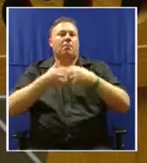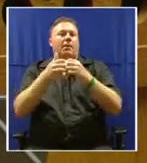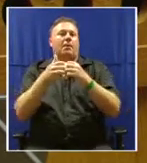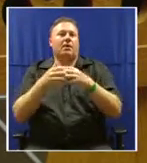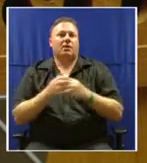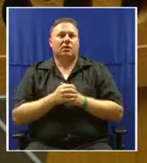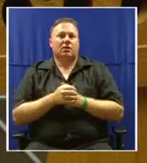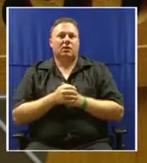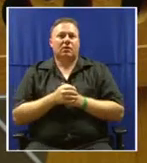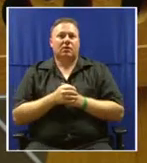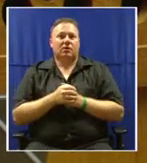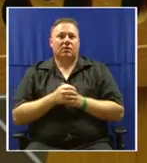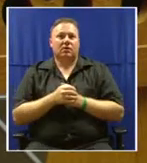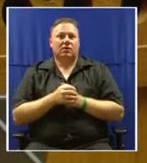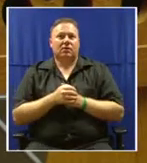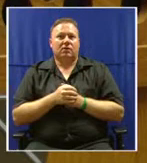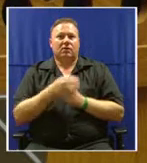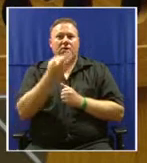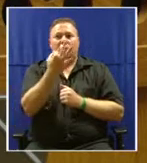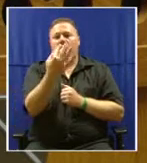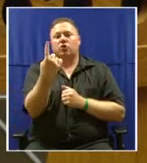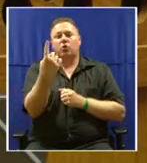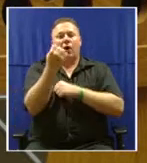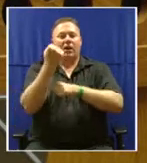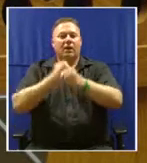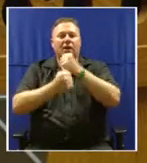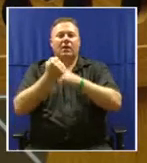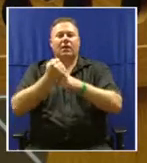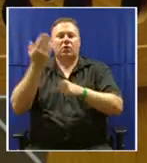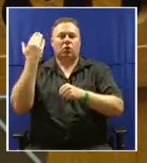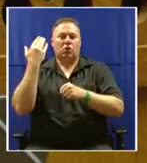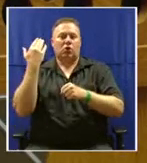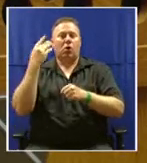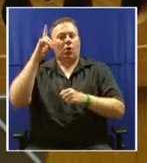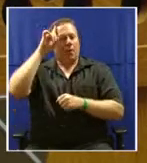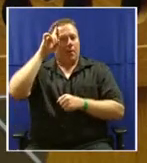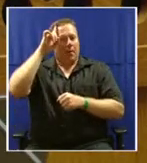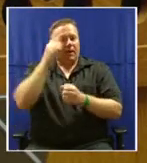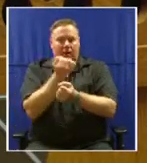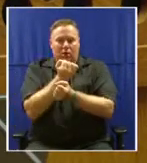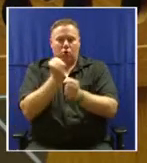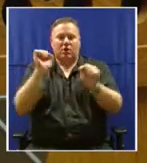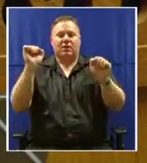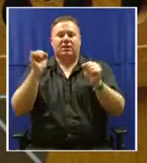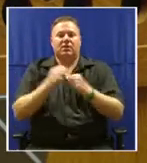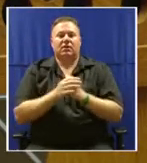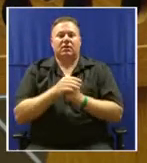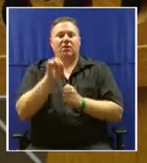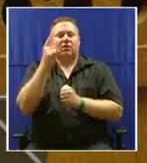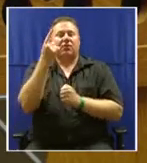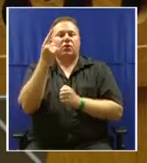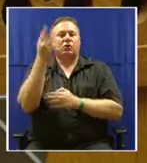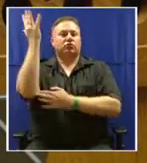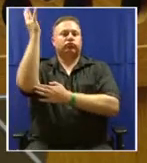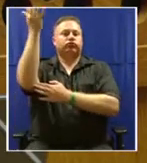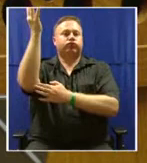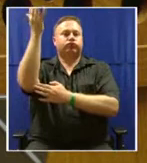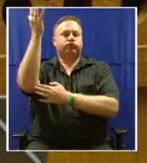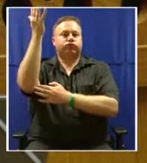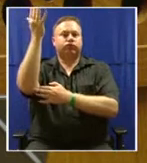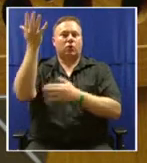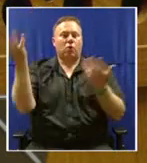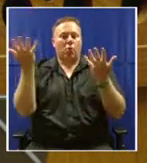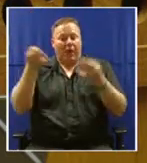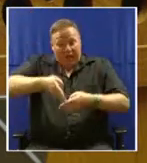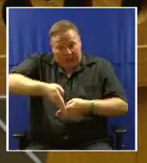the day of his release, 31 years ago, Madiba gave his first public address here in